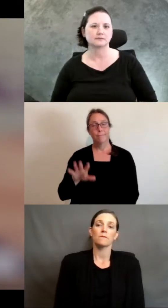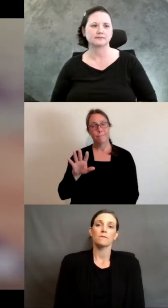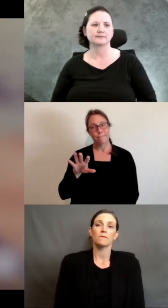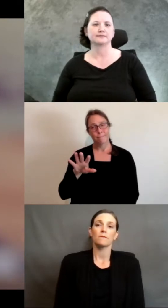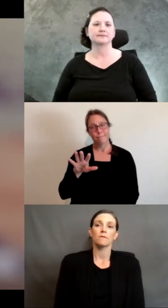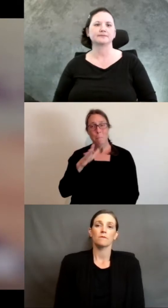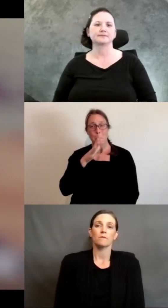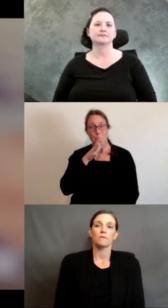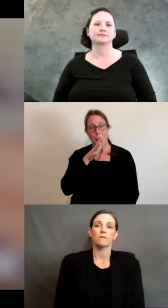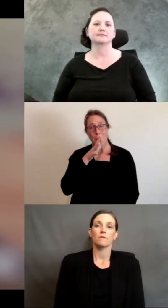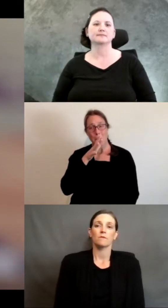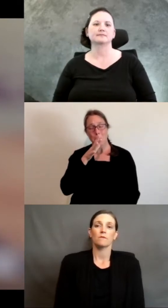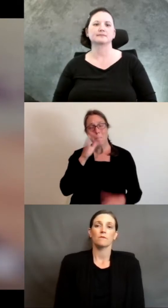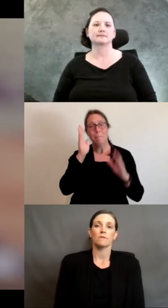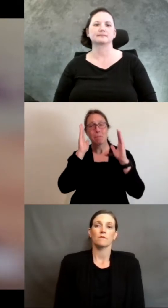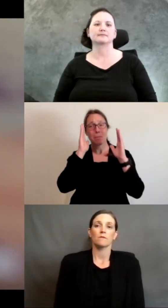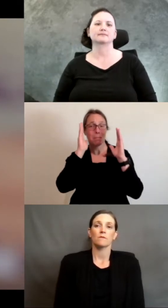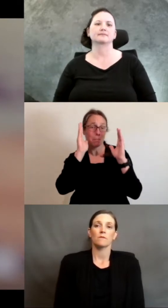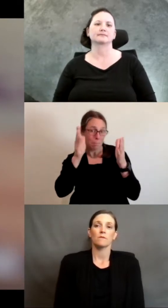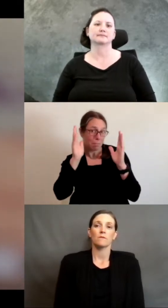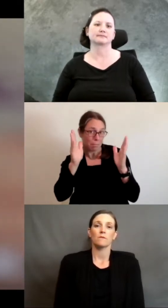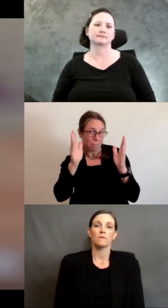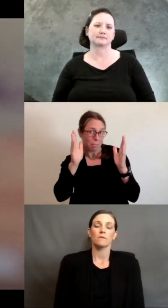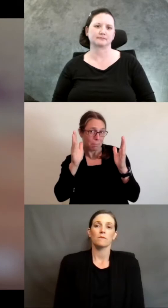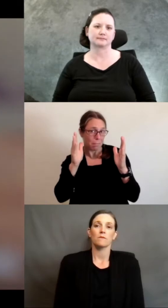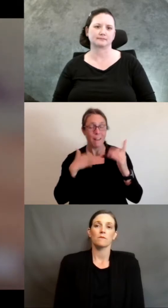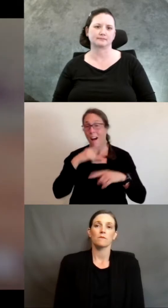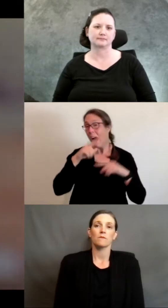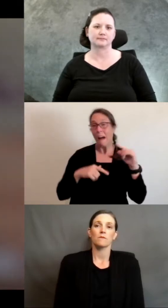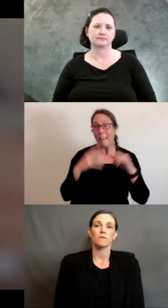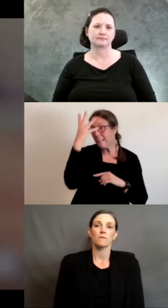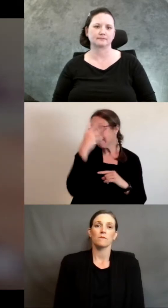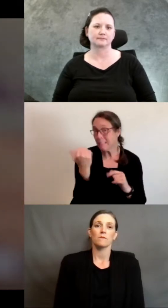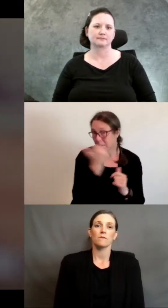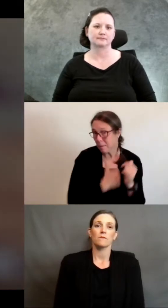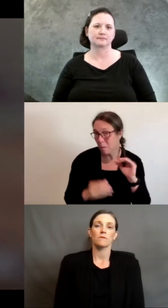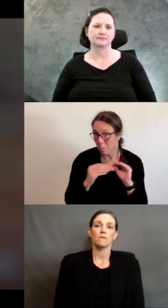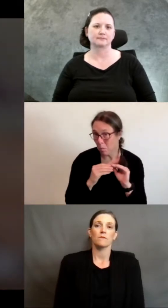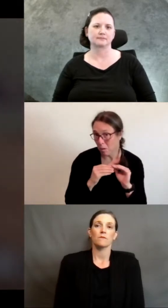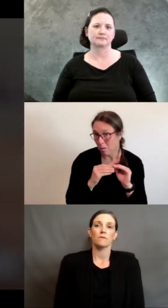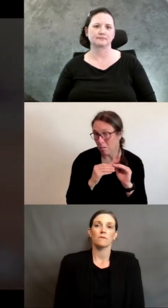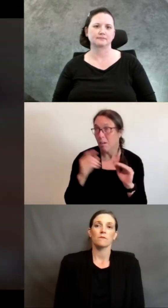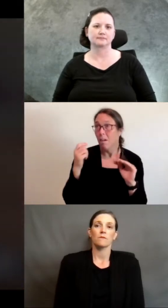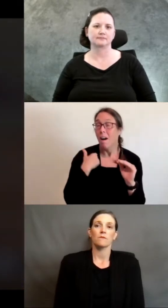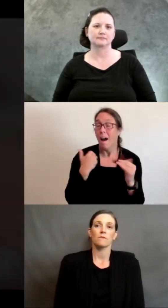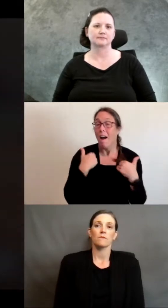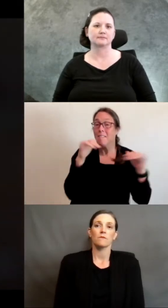me. I can't sleep anymore. I keep having the same dream.